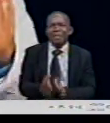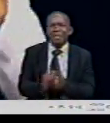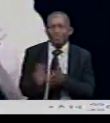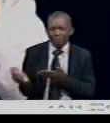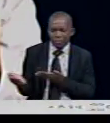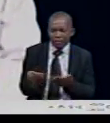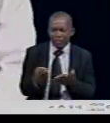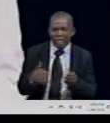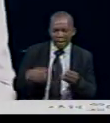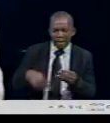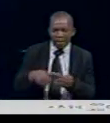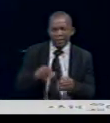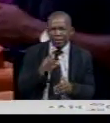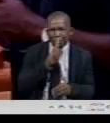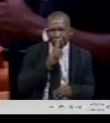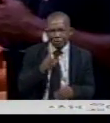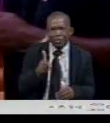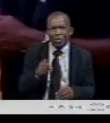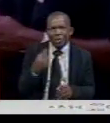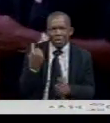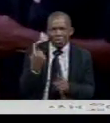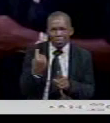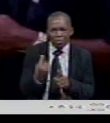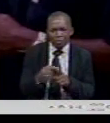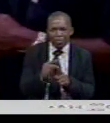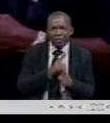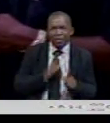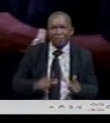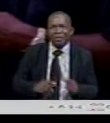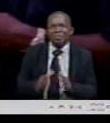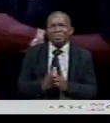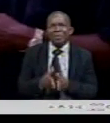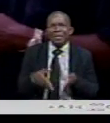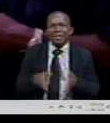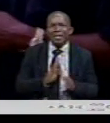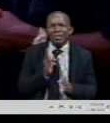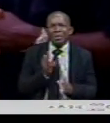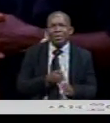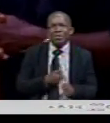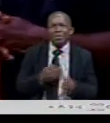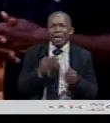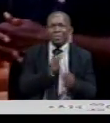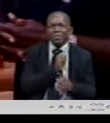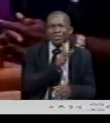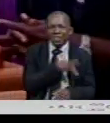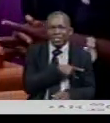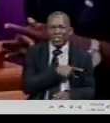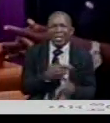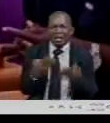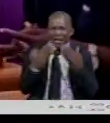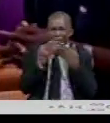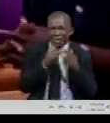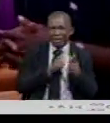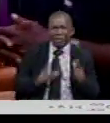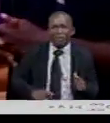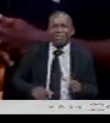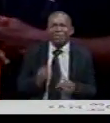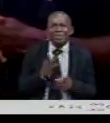truth of the word of God. Let's bless the name of the Lord. Let's appreciate the Lord. Let's tell the Lord we are grateful.